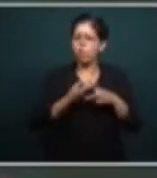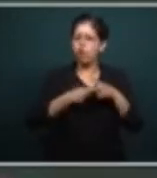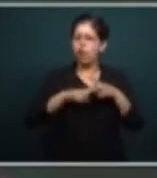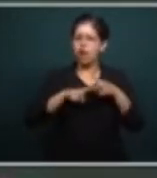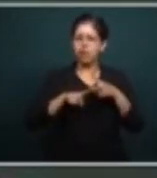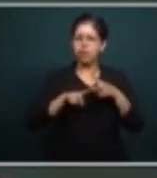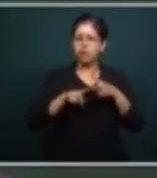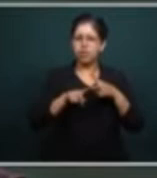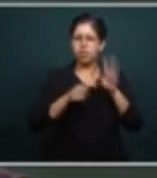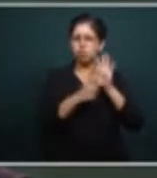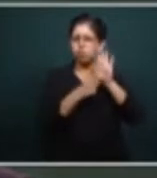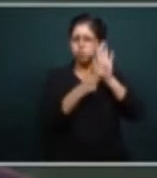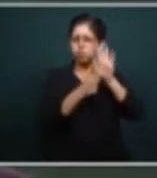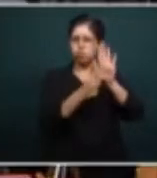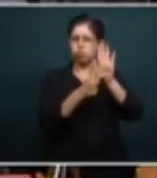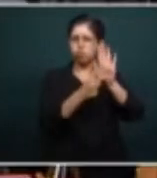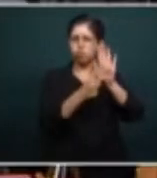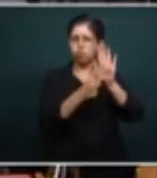And I'll start with